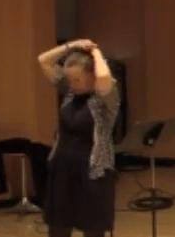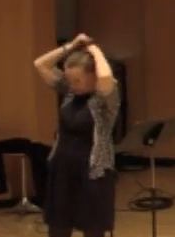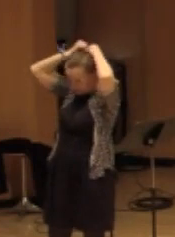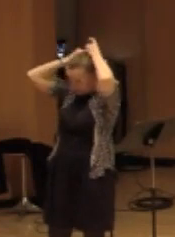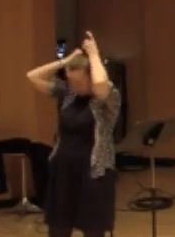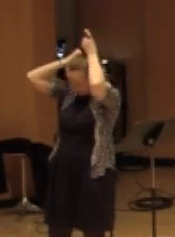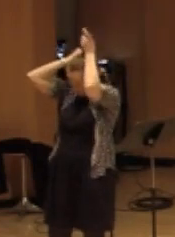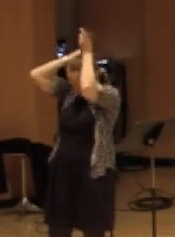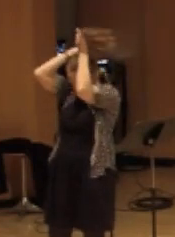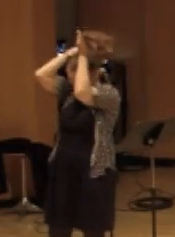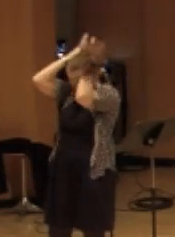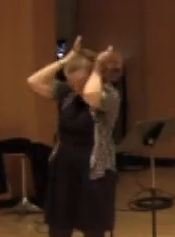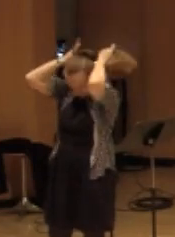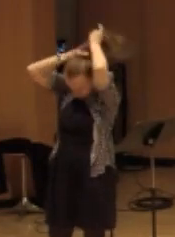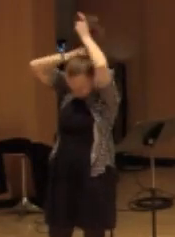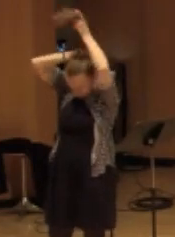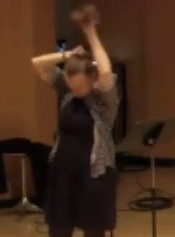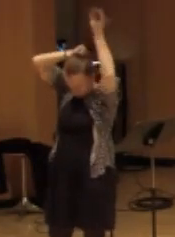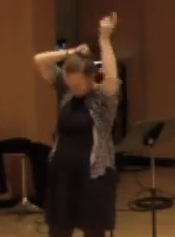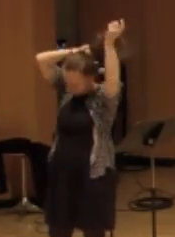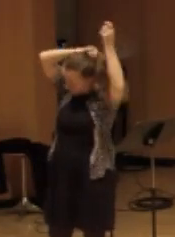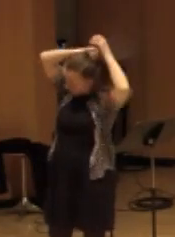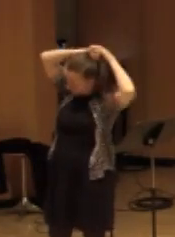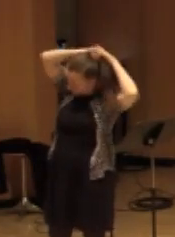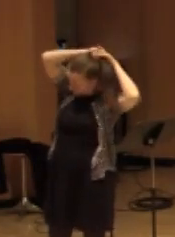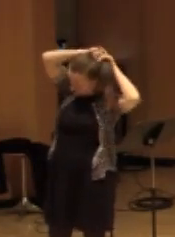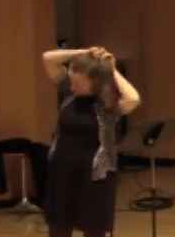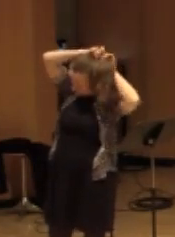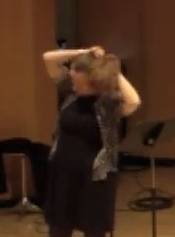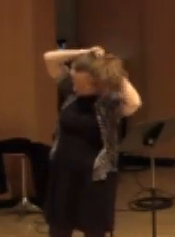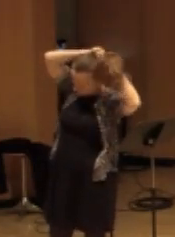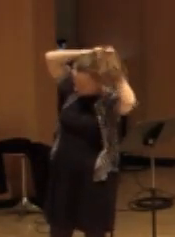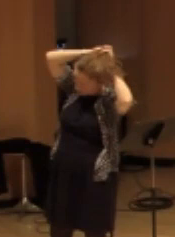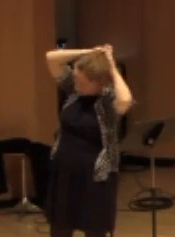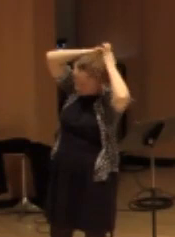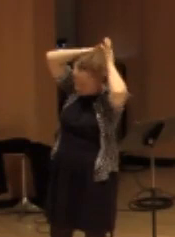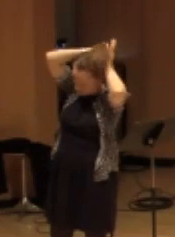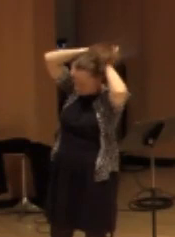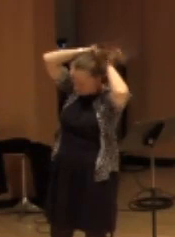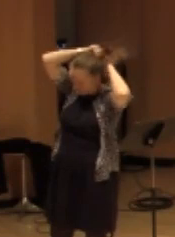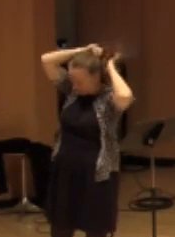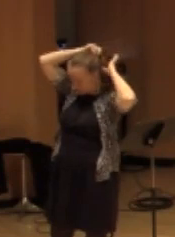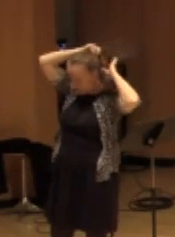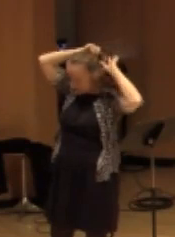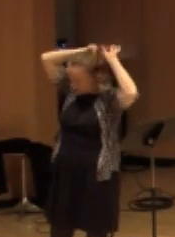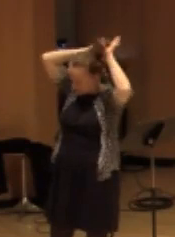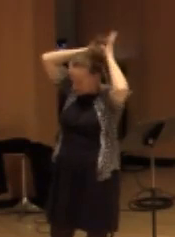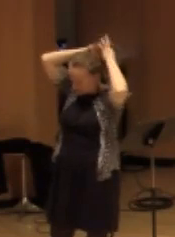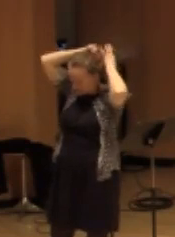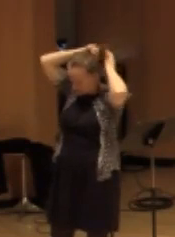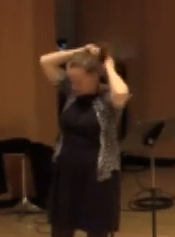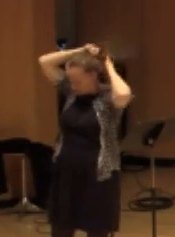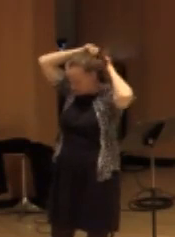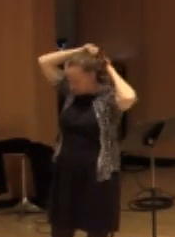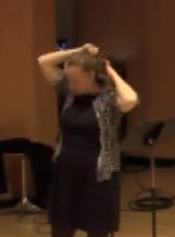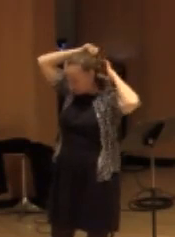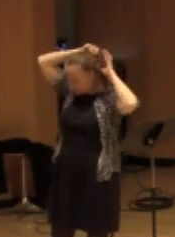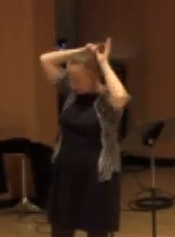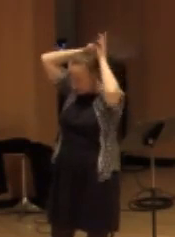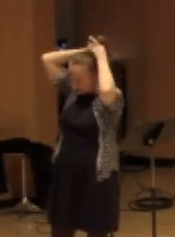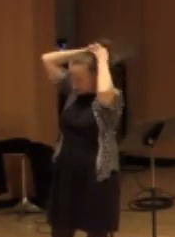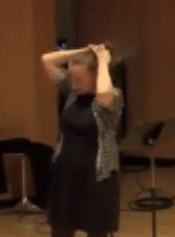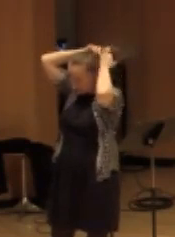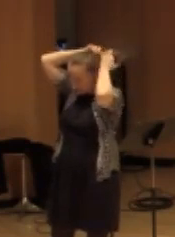was like too American and one was too sort of literal foreign sounding and I went back to the